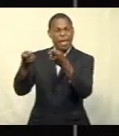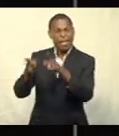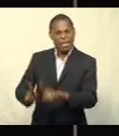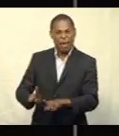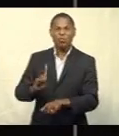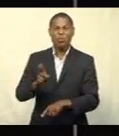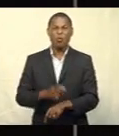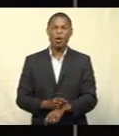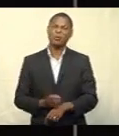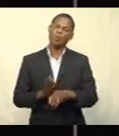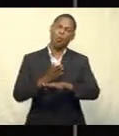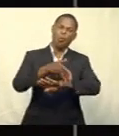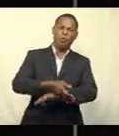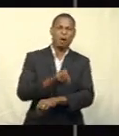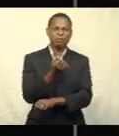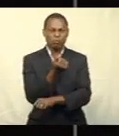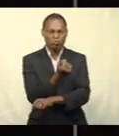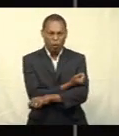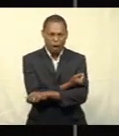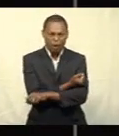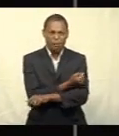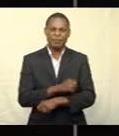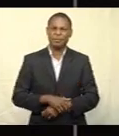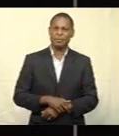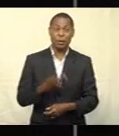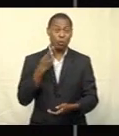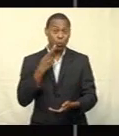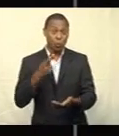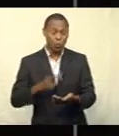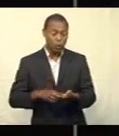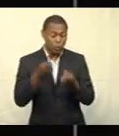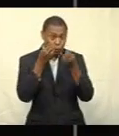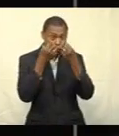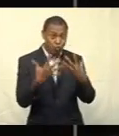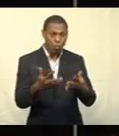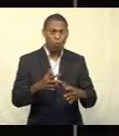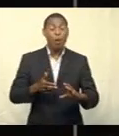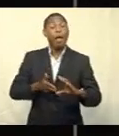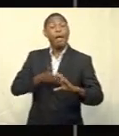alleged drug overdose. Lina Rees reports this was revealed in the video of